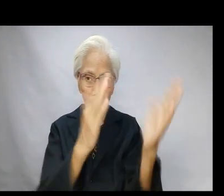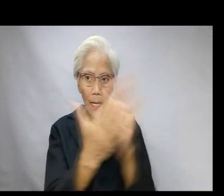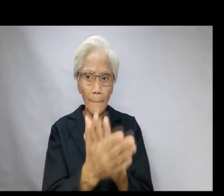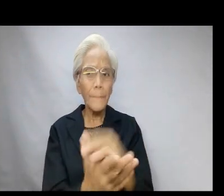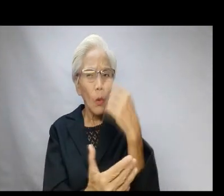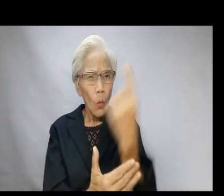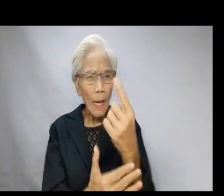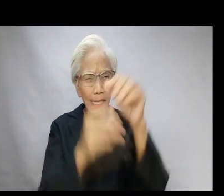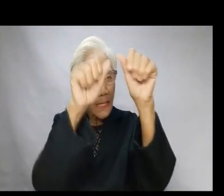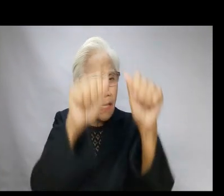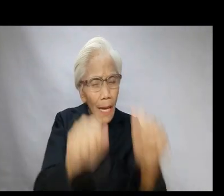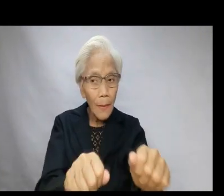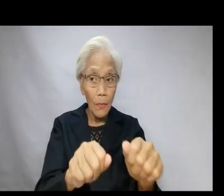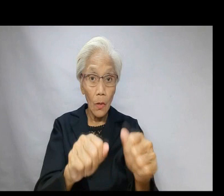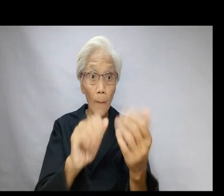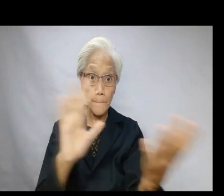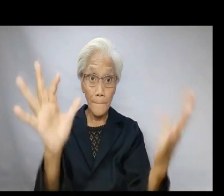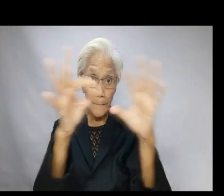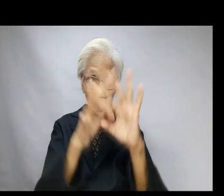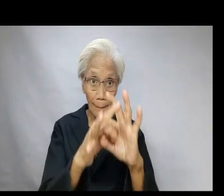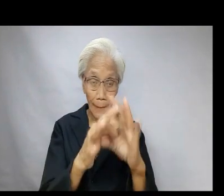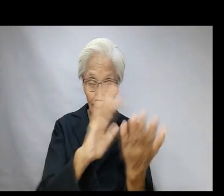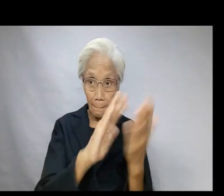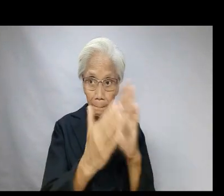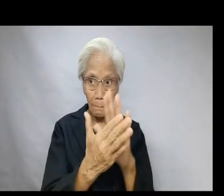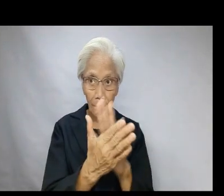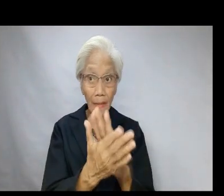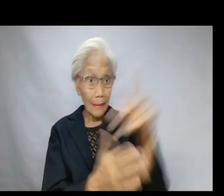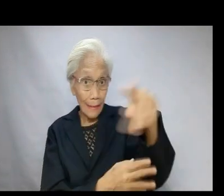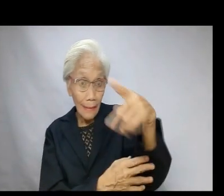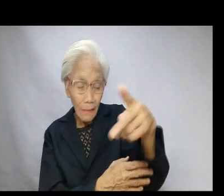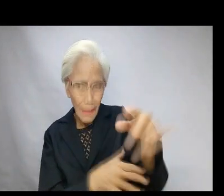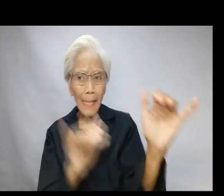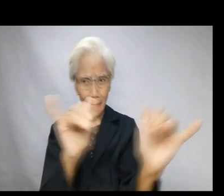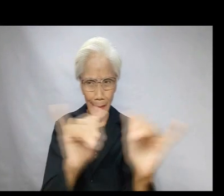is, the need to become what one is capable of becoming.